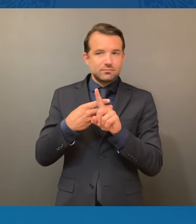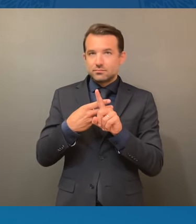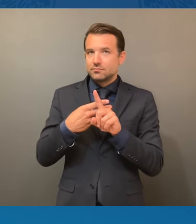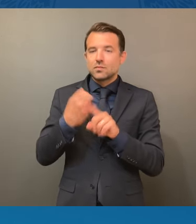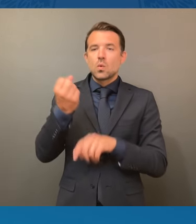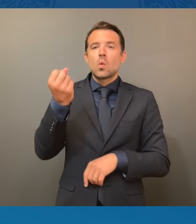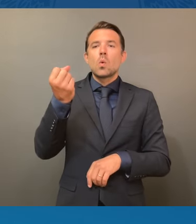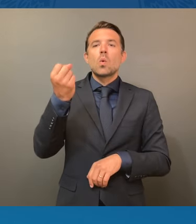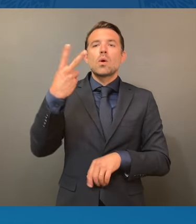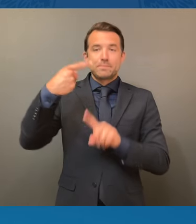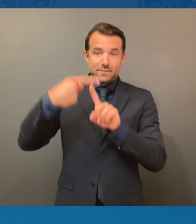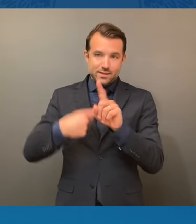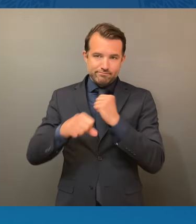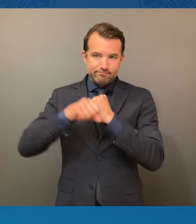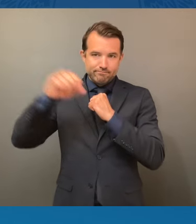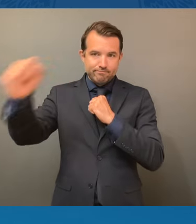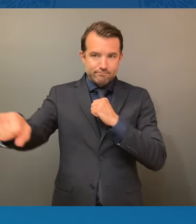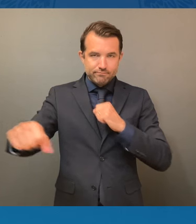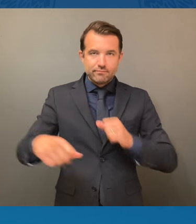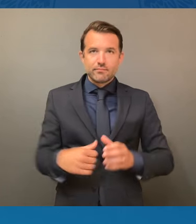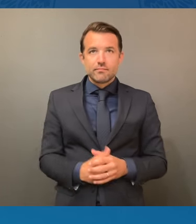care.